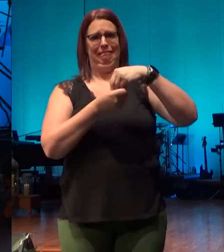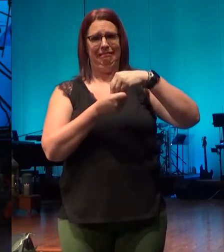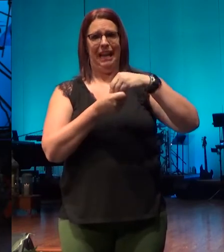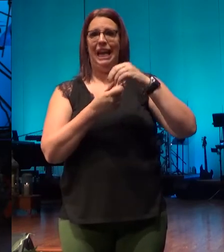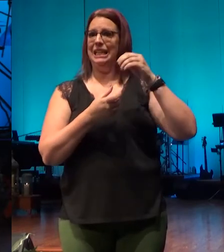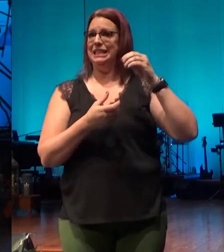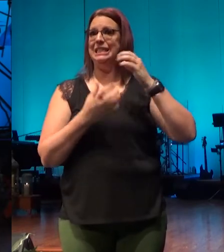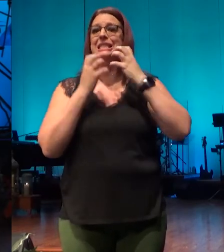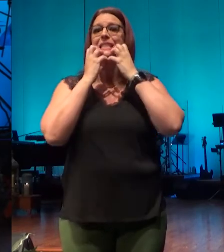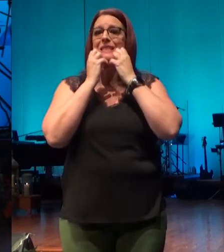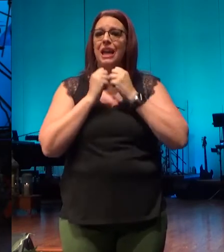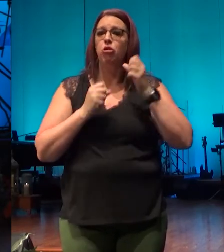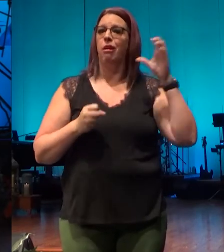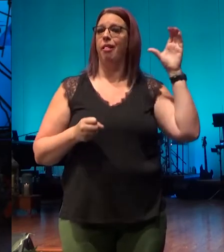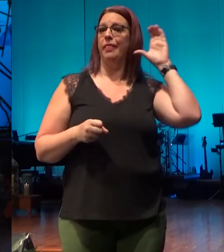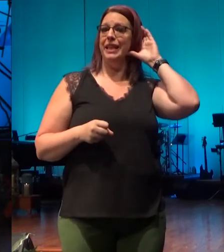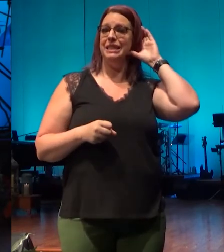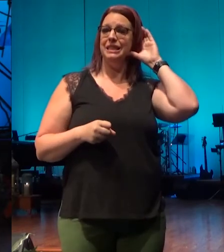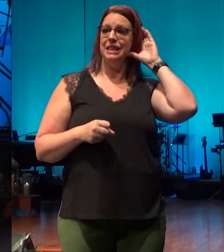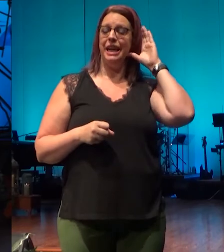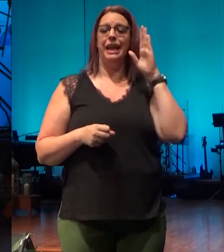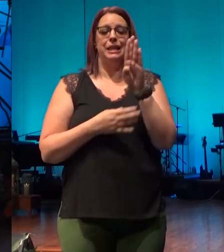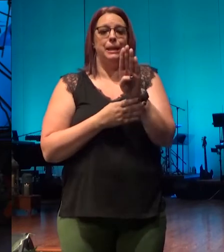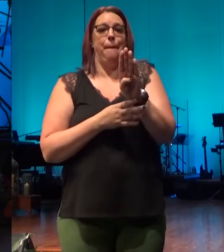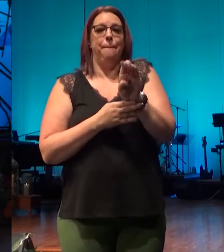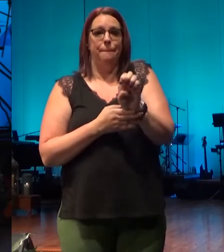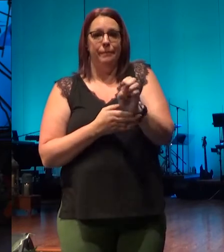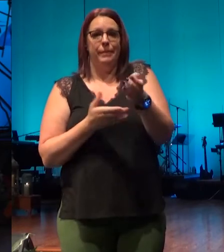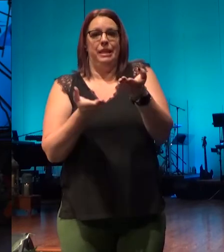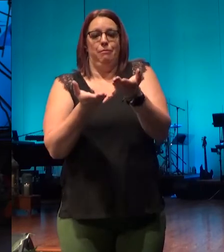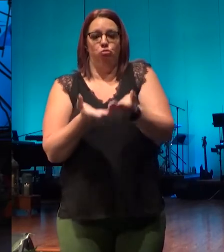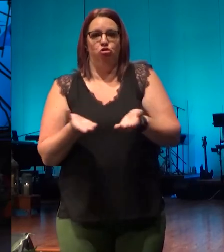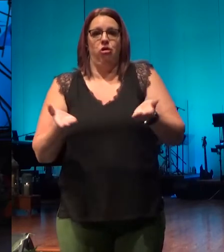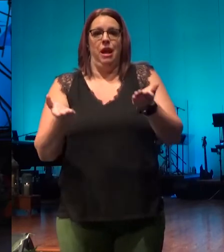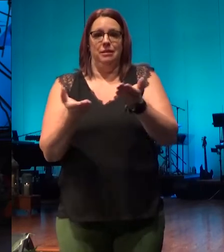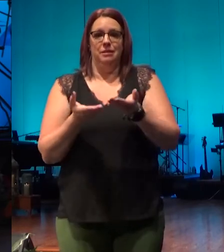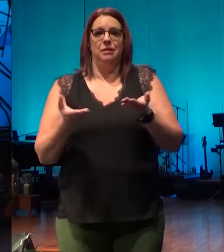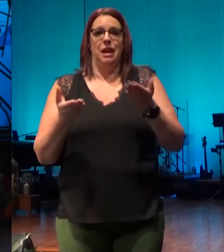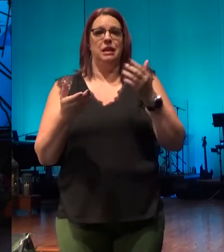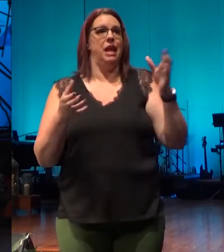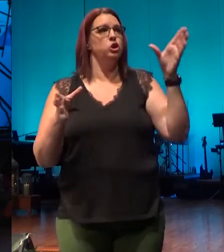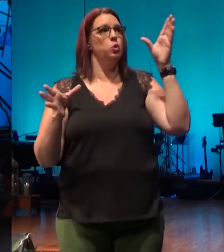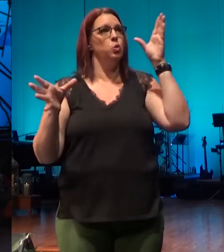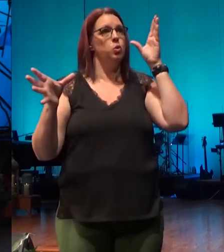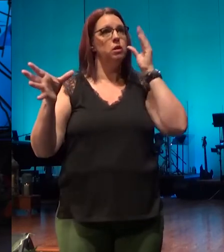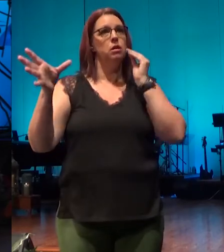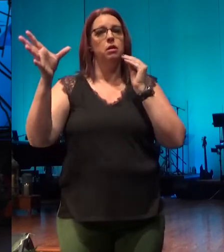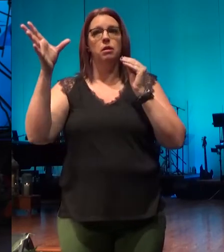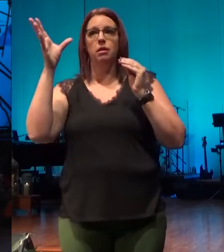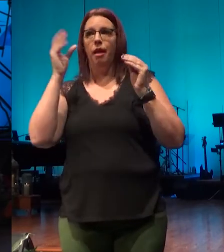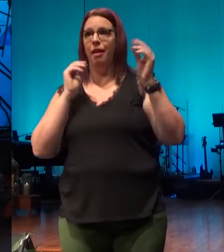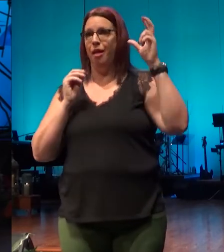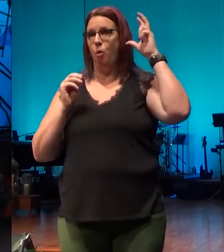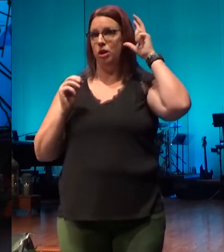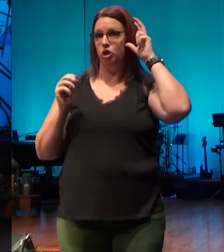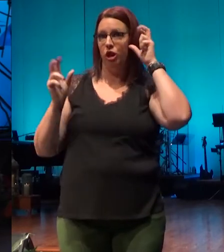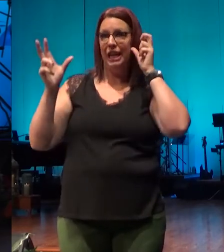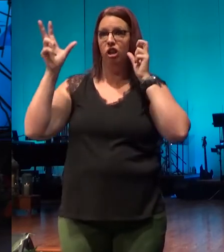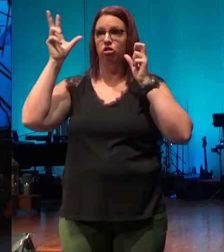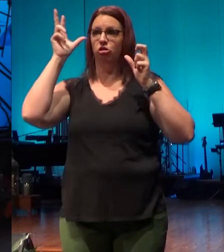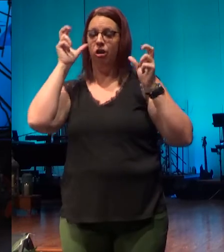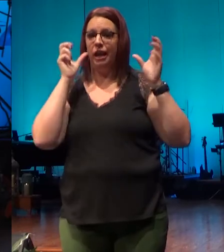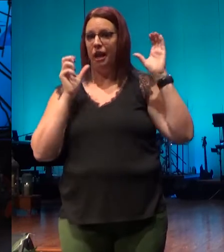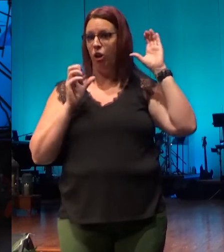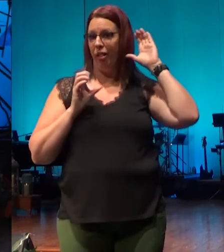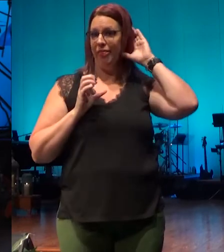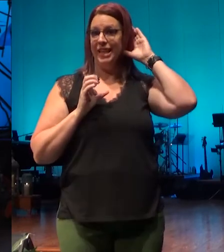is to be the presence in form as we take in what we hear on the planet,